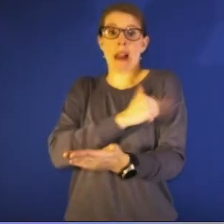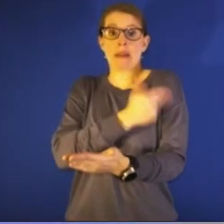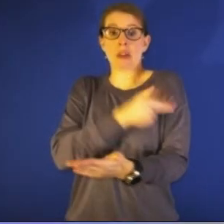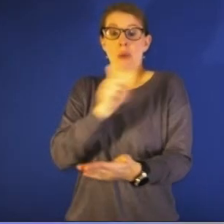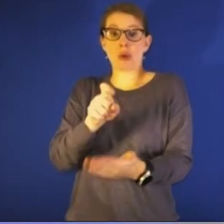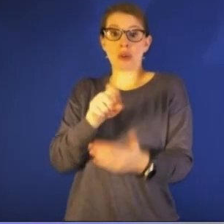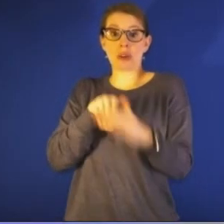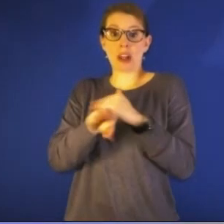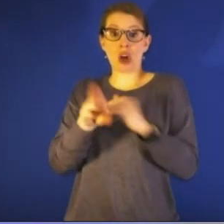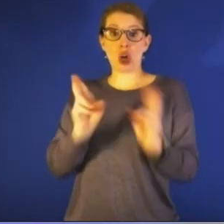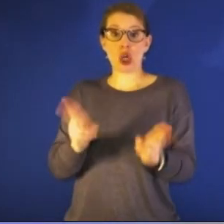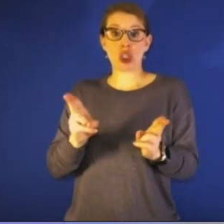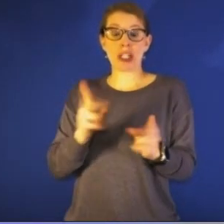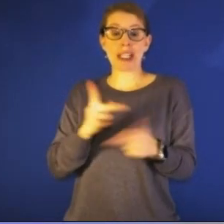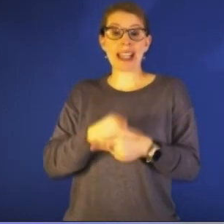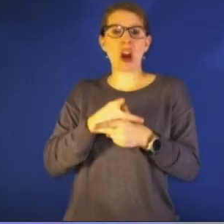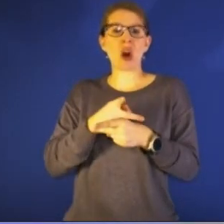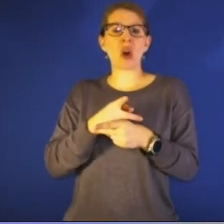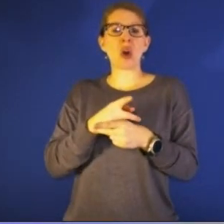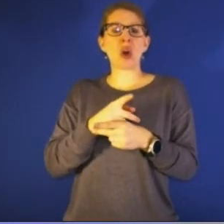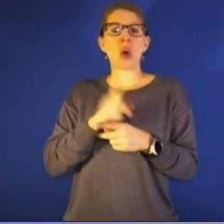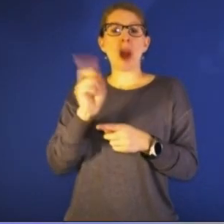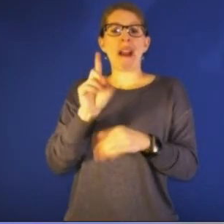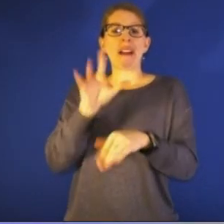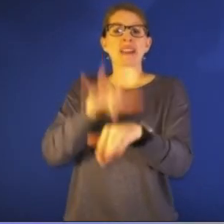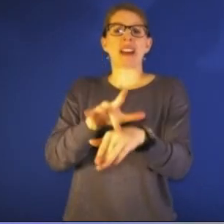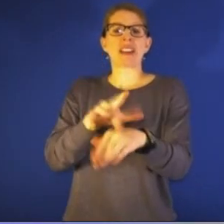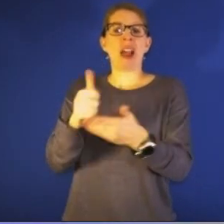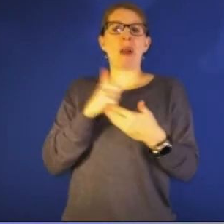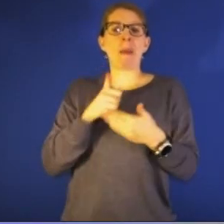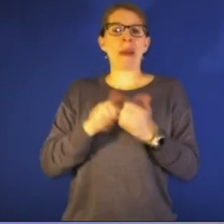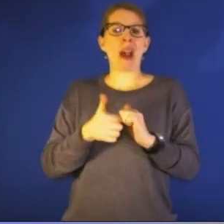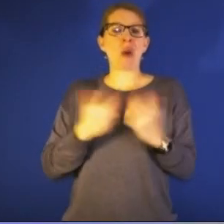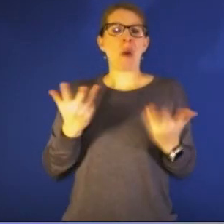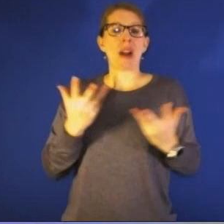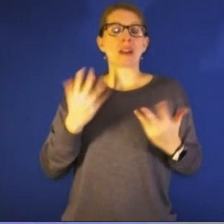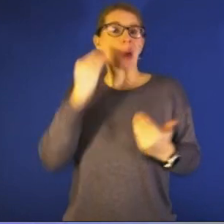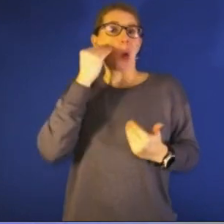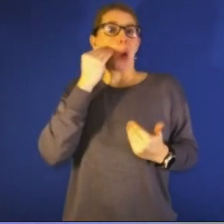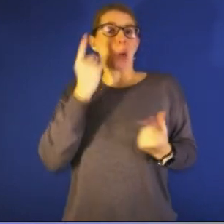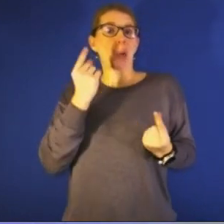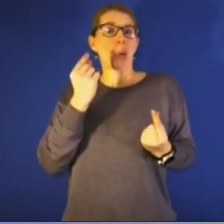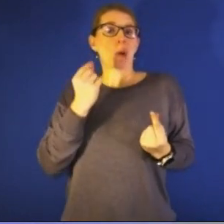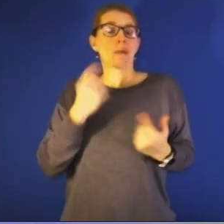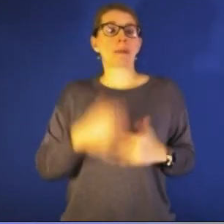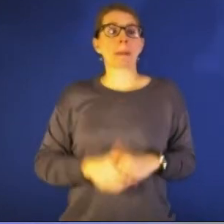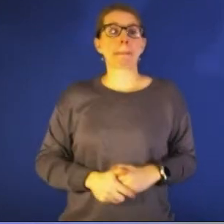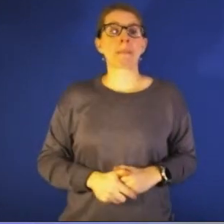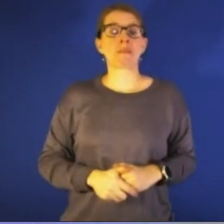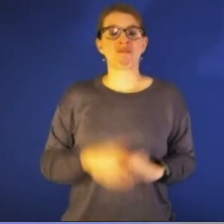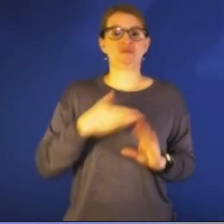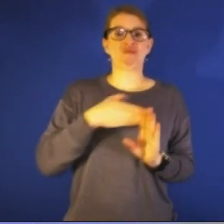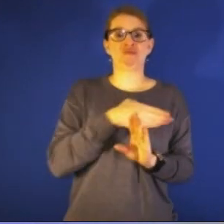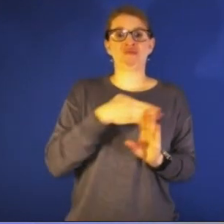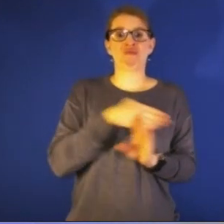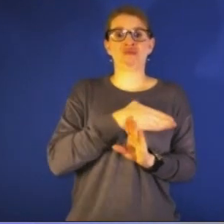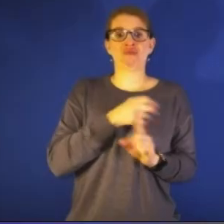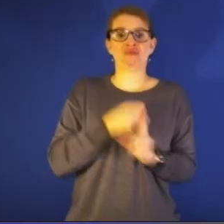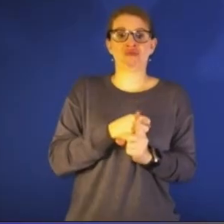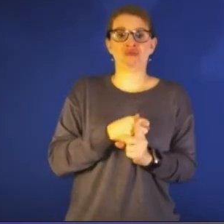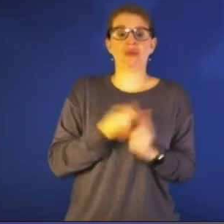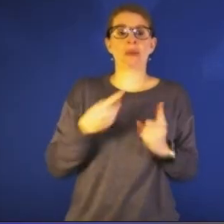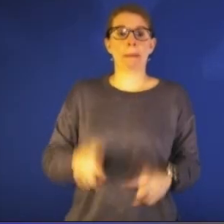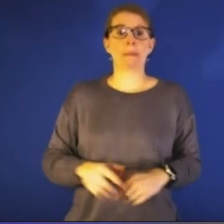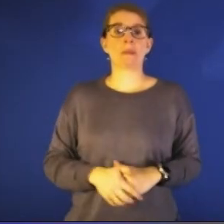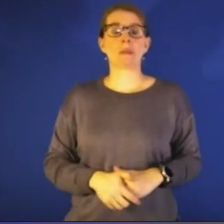care? What could help out? Yeah, well, so the first thing you got to do is make sure, as one of our colleagues just